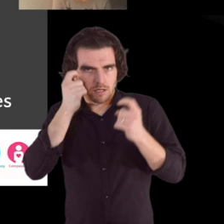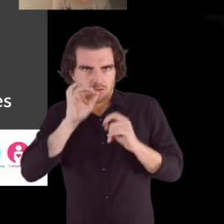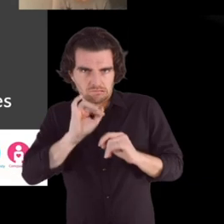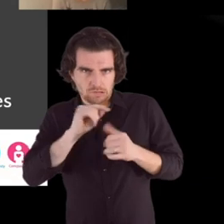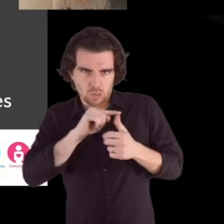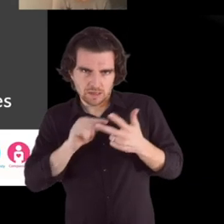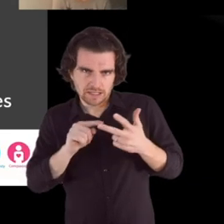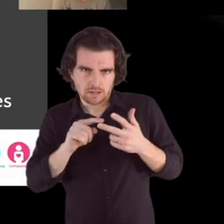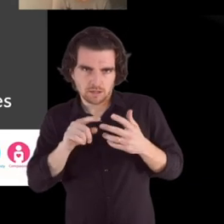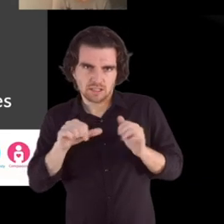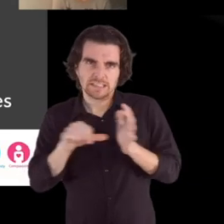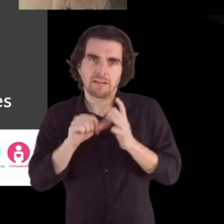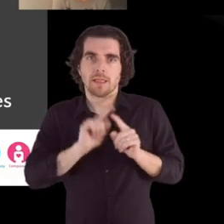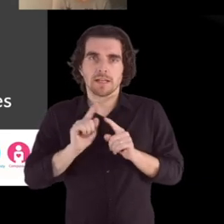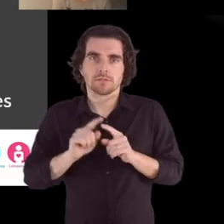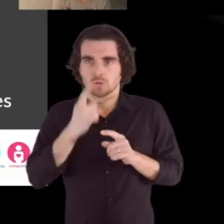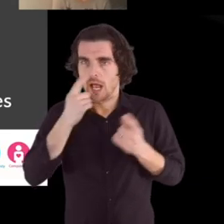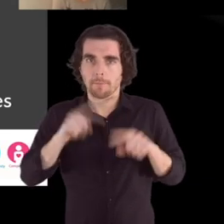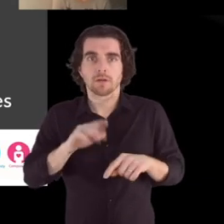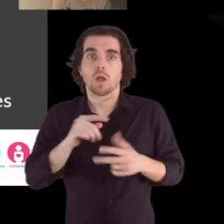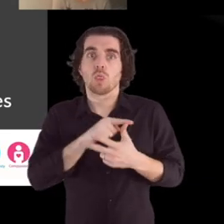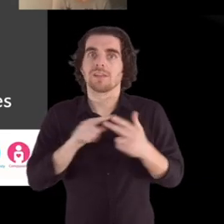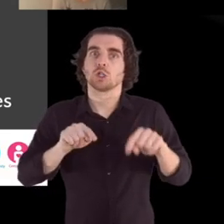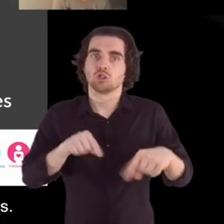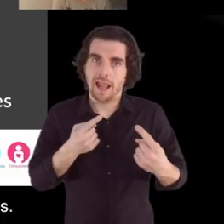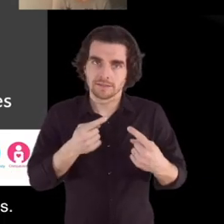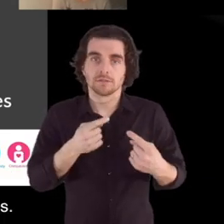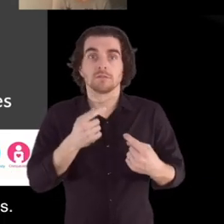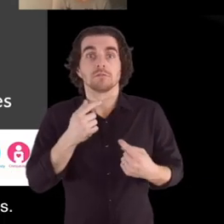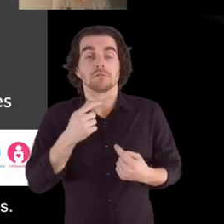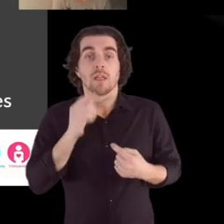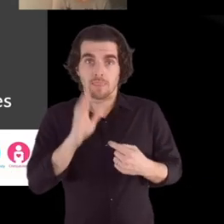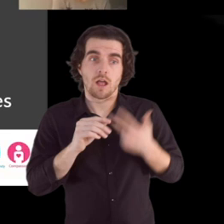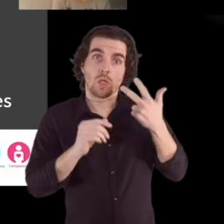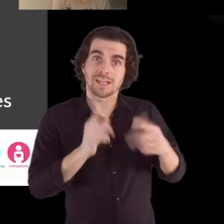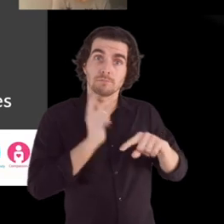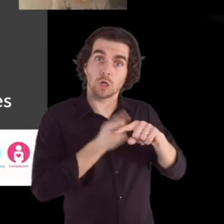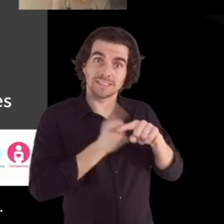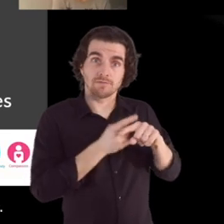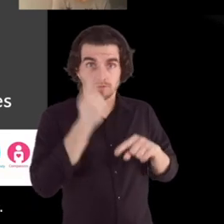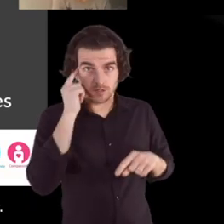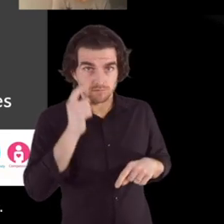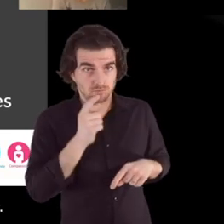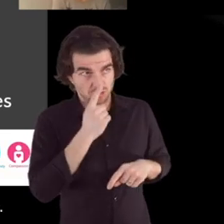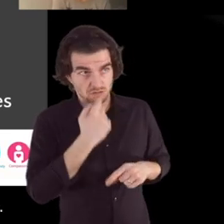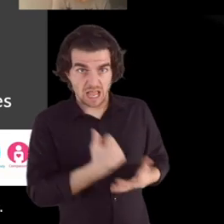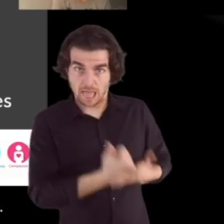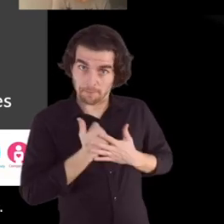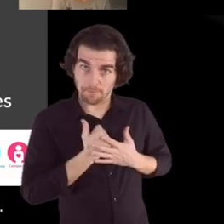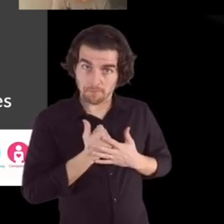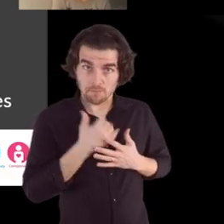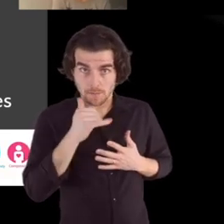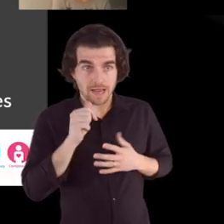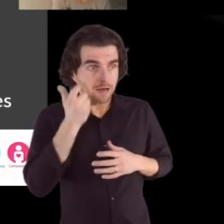leaving work, you know, thinking of 3 difficult things that have happened, 3 challenges, but also then 3 things that have gone well, 3